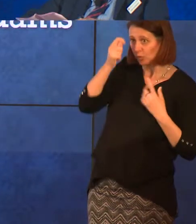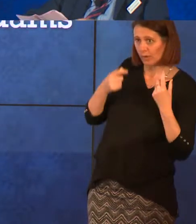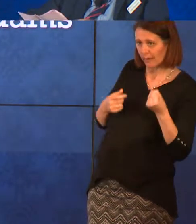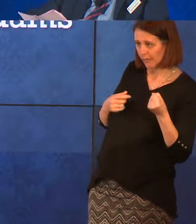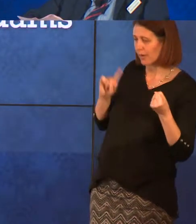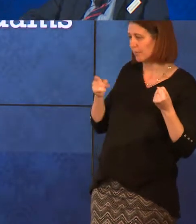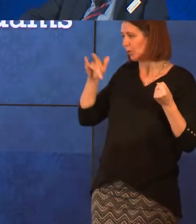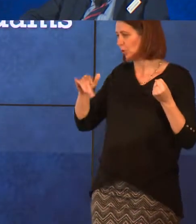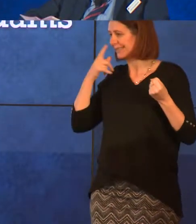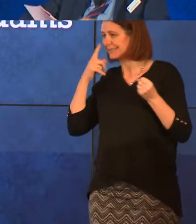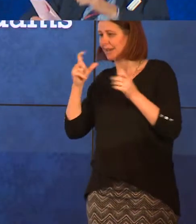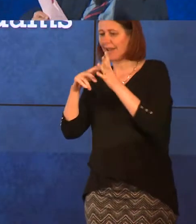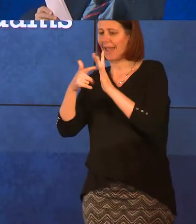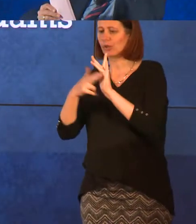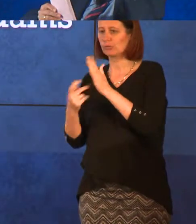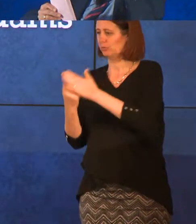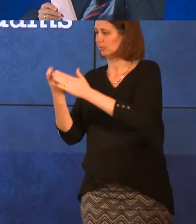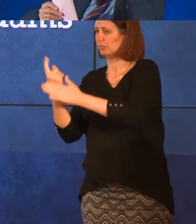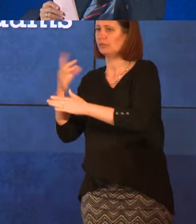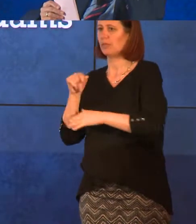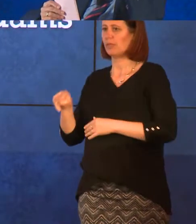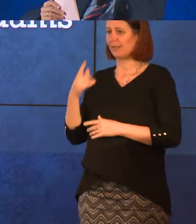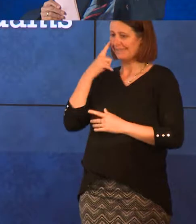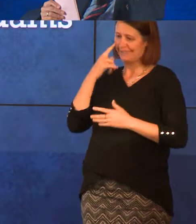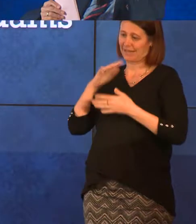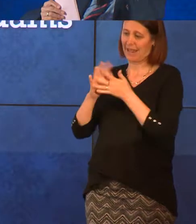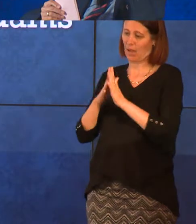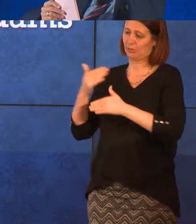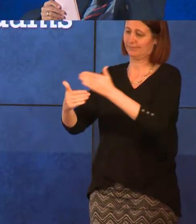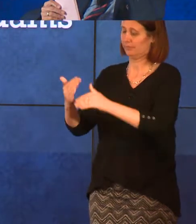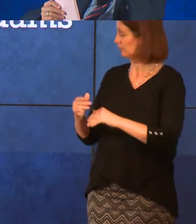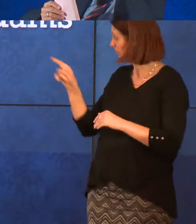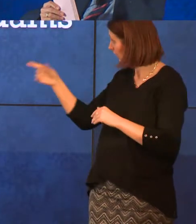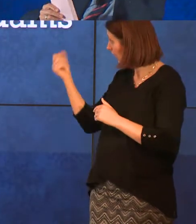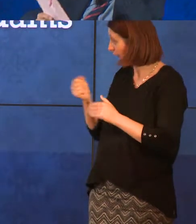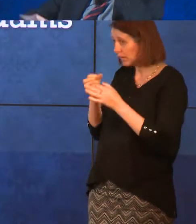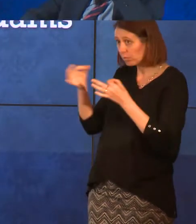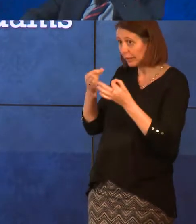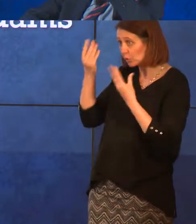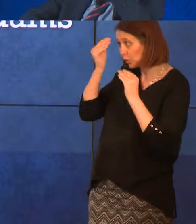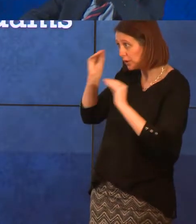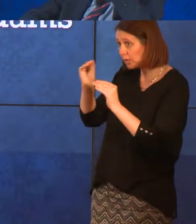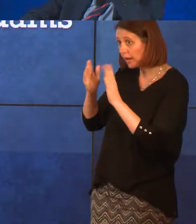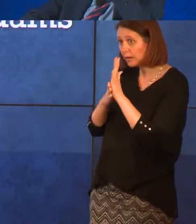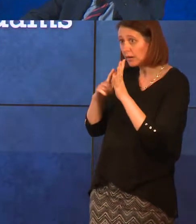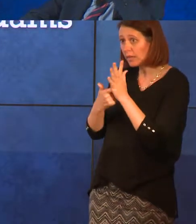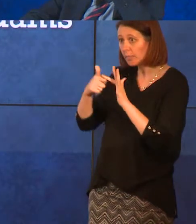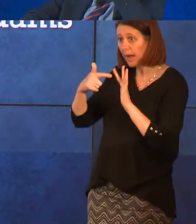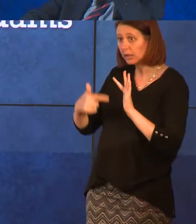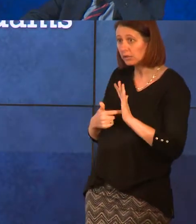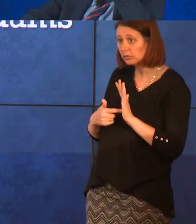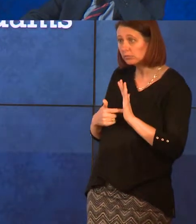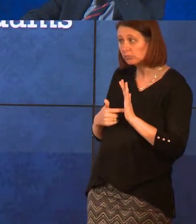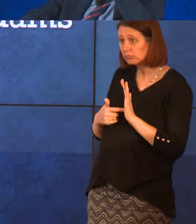but we haven't seen a lot of it actually come through to fruition and see how it pans out. Are there plans to educate the market on